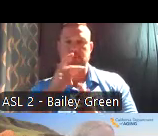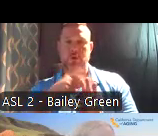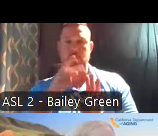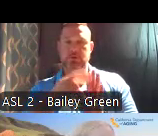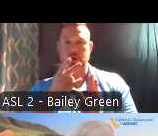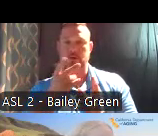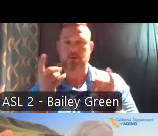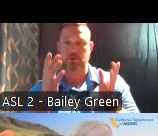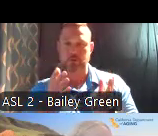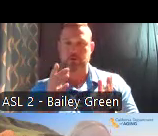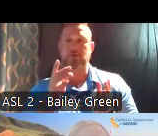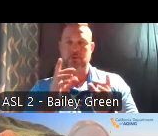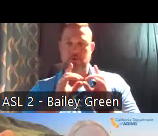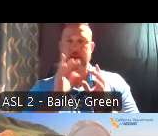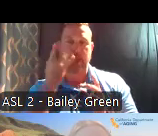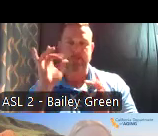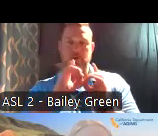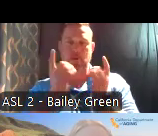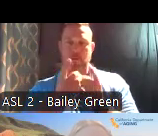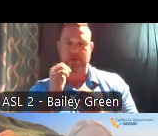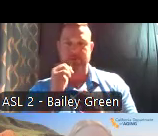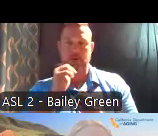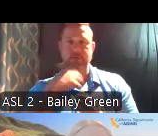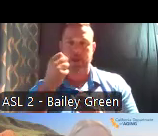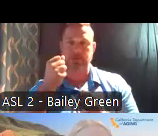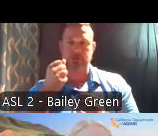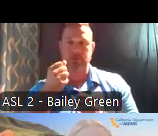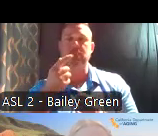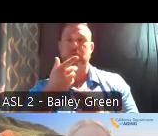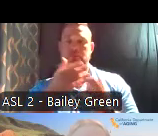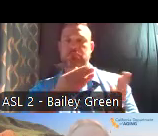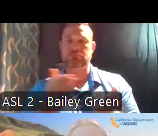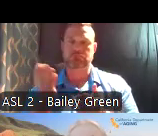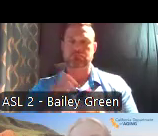with the California Department of Aging. Jackie, I'll go ahead and hand it off to you.